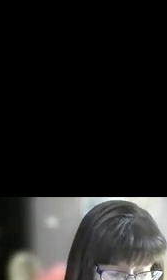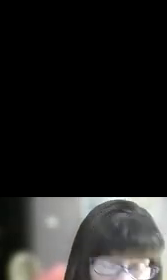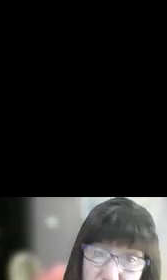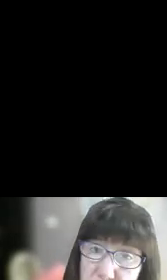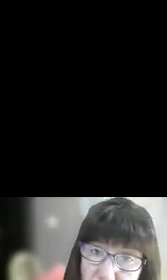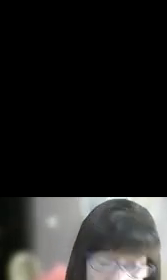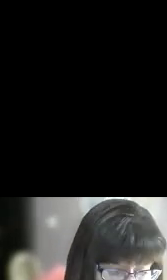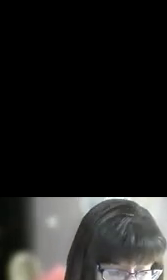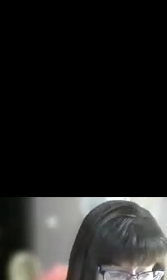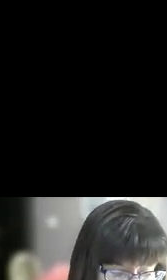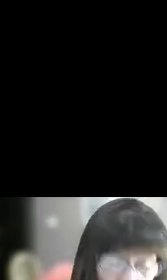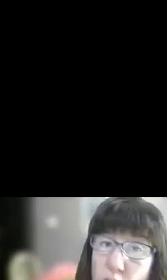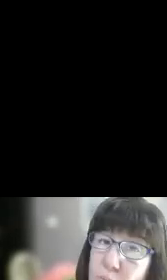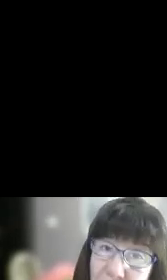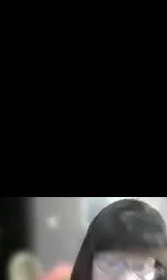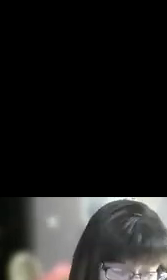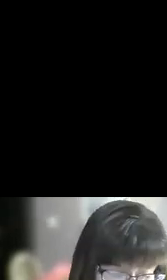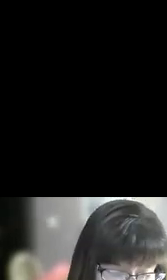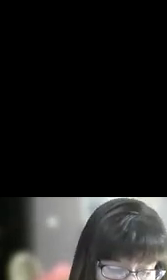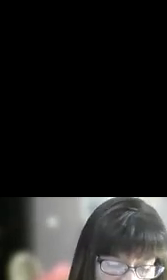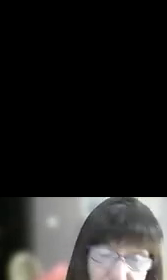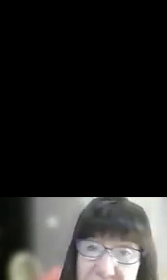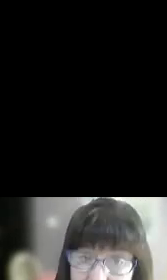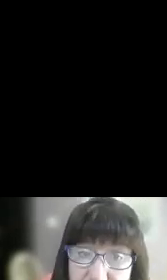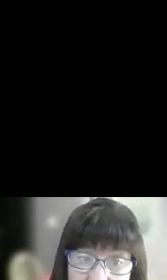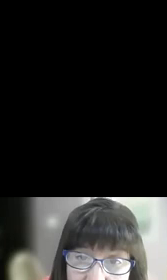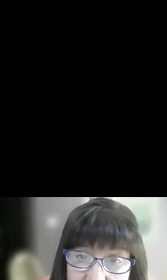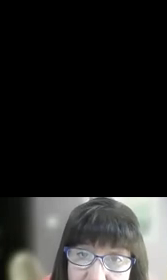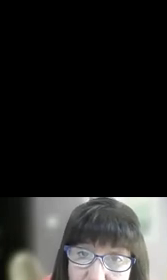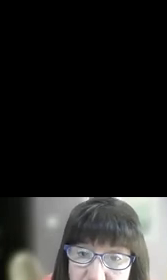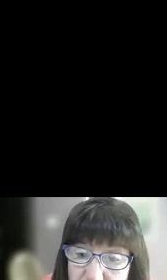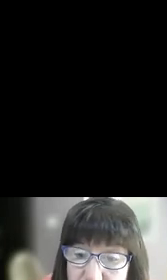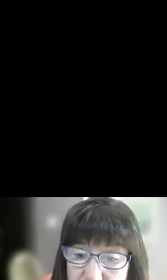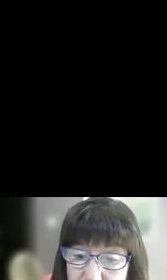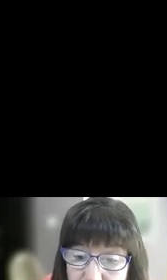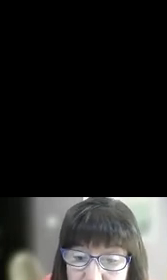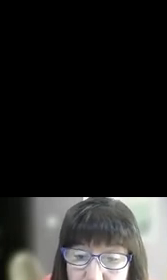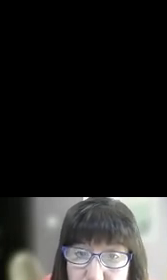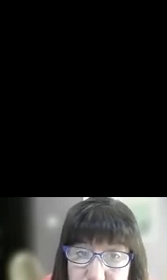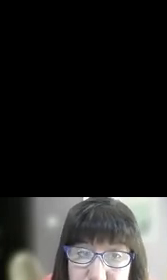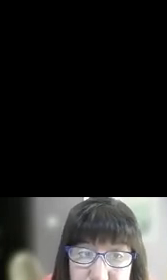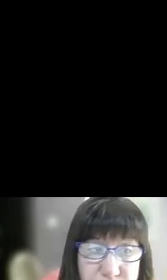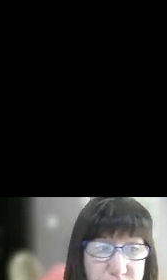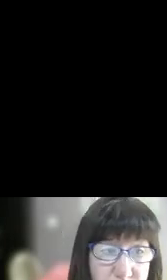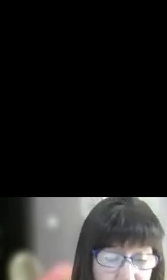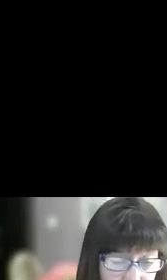I encourage you to try to attend or go back and watch as many as you can to help get you ready for fall term.